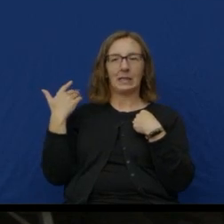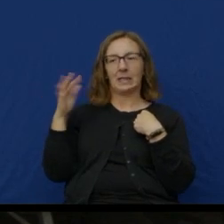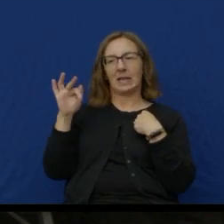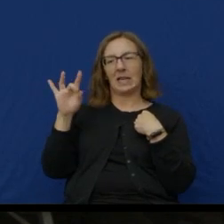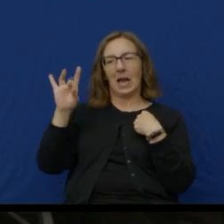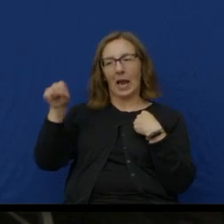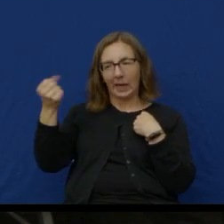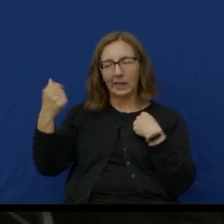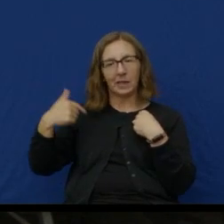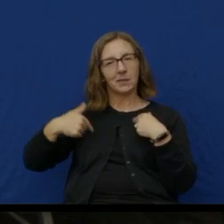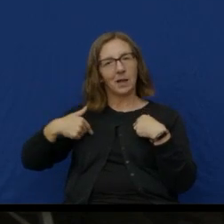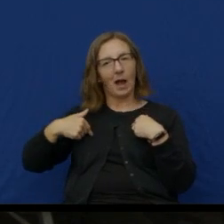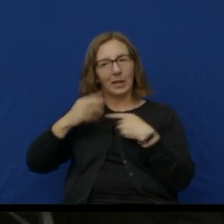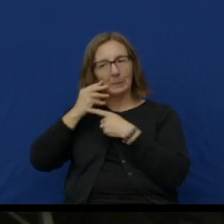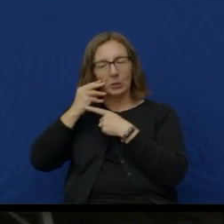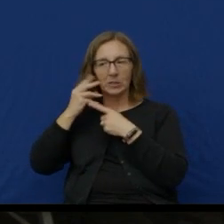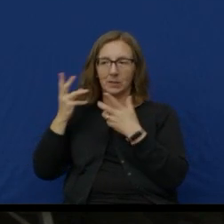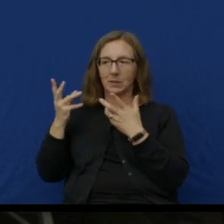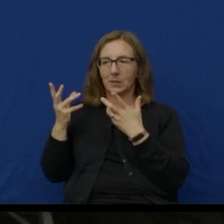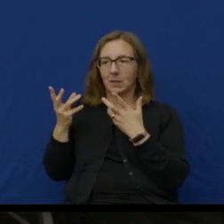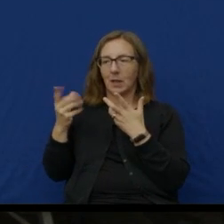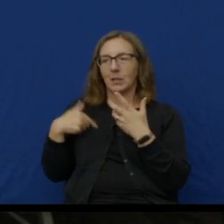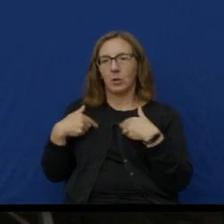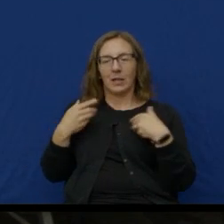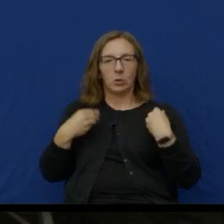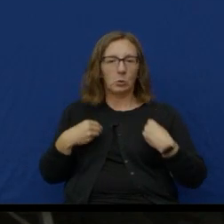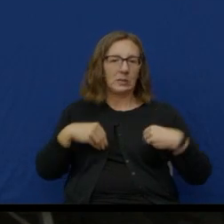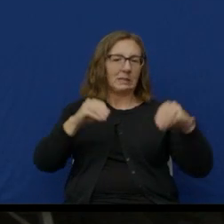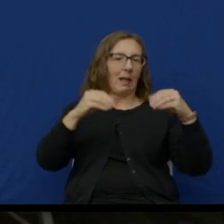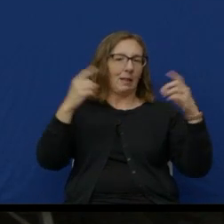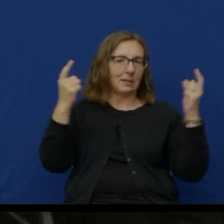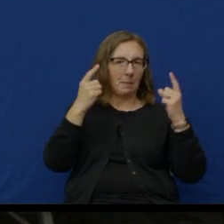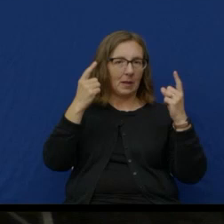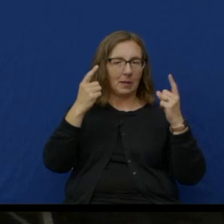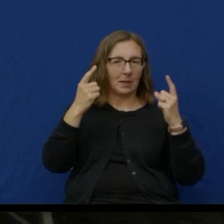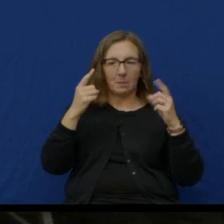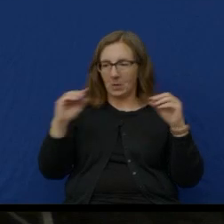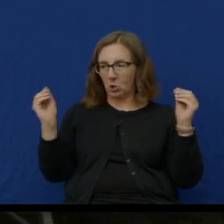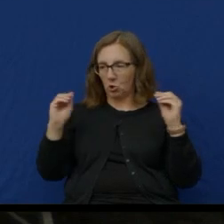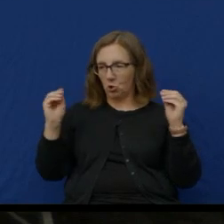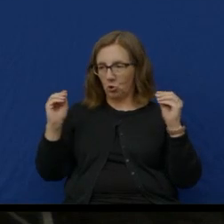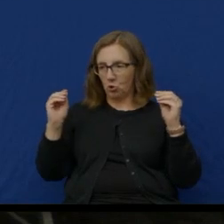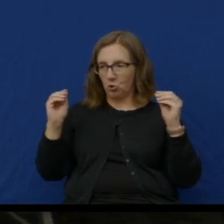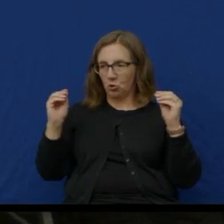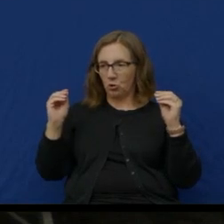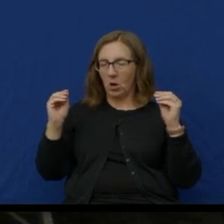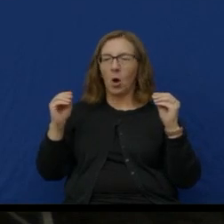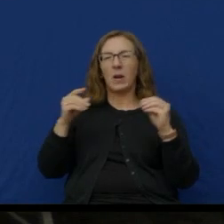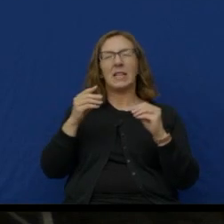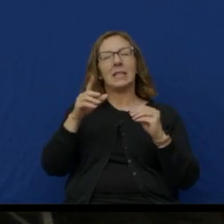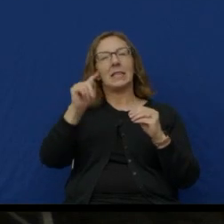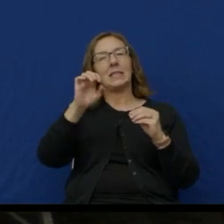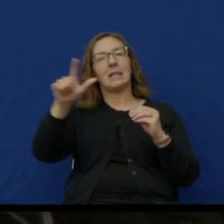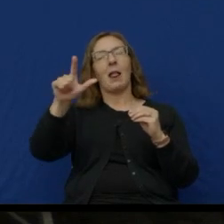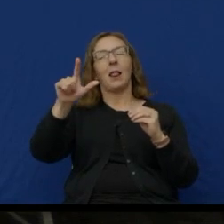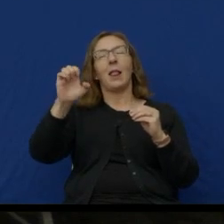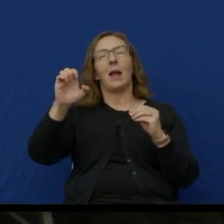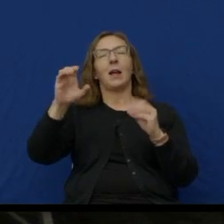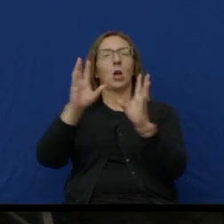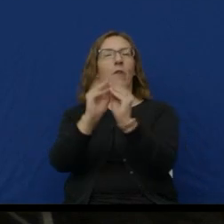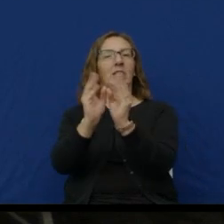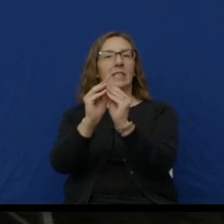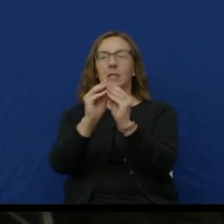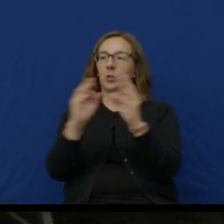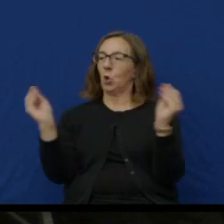some kind of a major disaster where people didn't want to get on airplanes, that started pushing teleconferencing and so forth. And overnight,